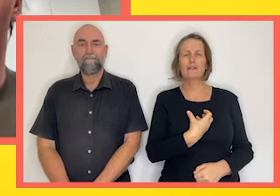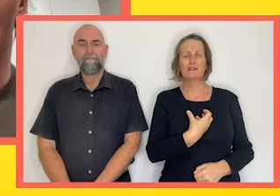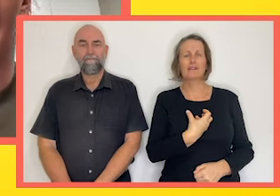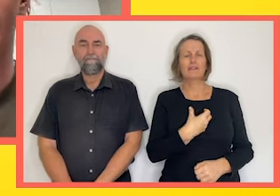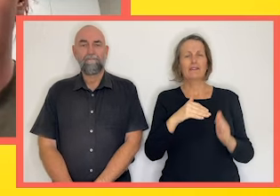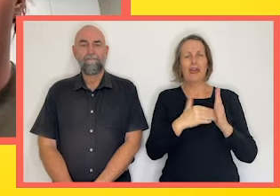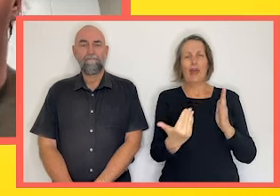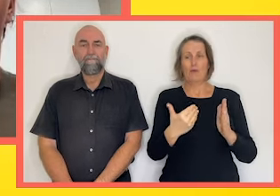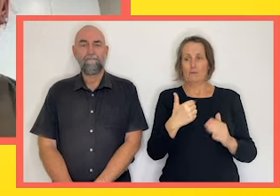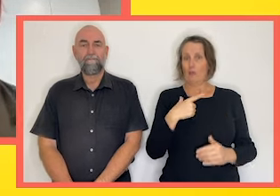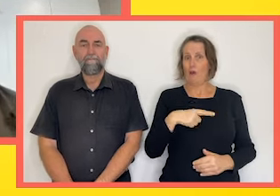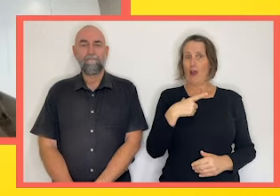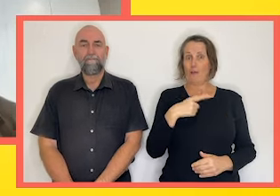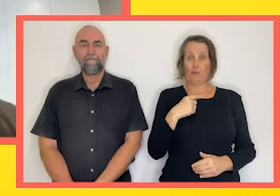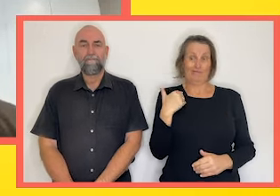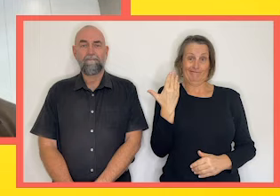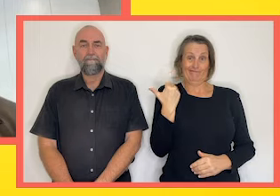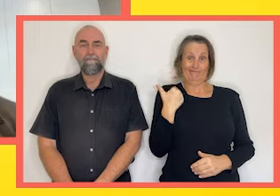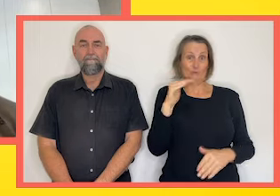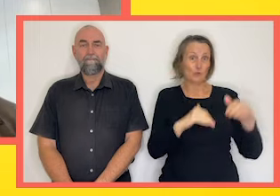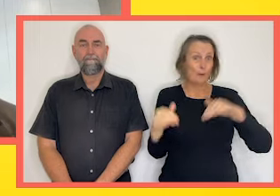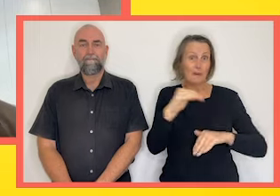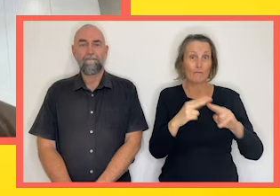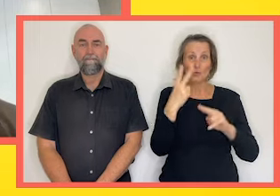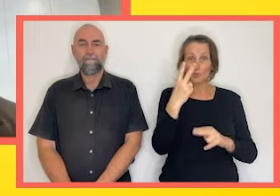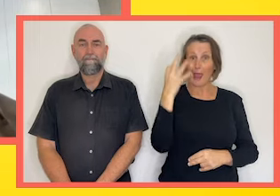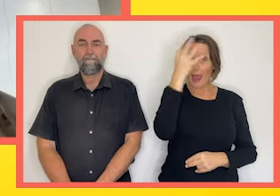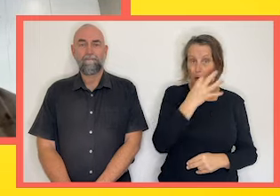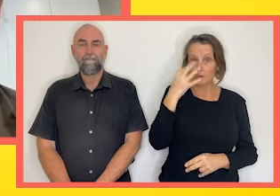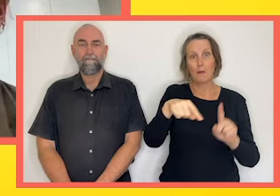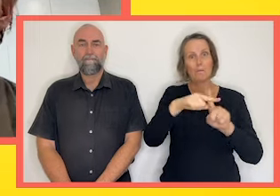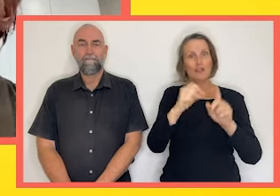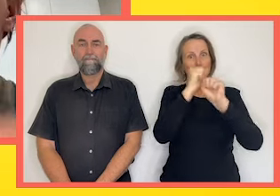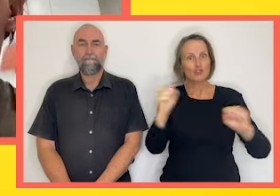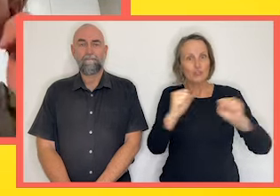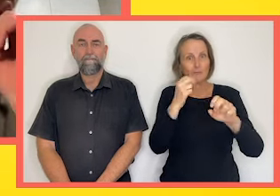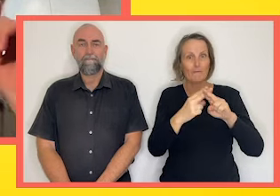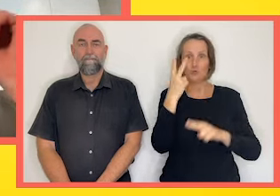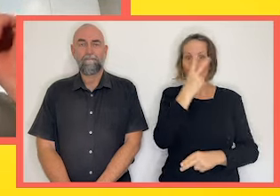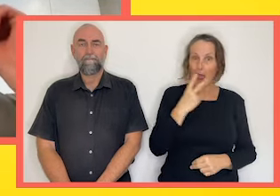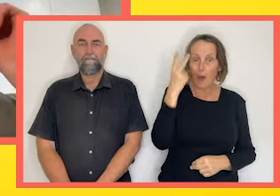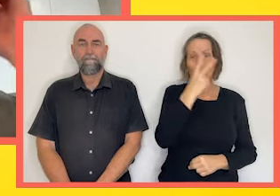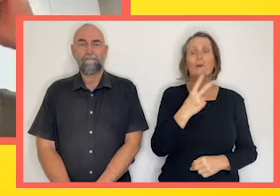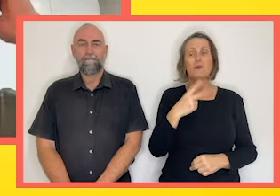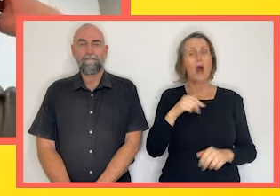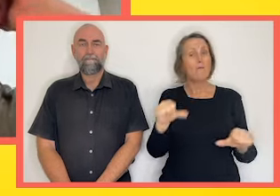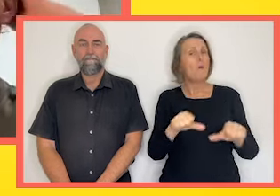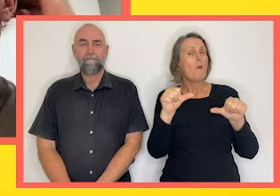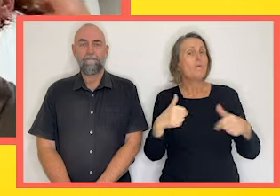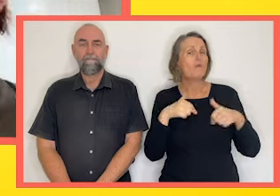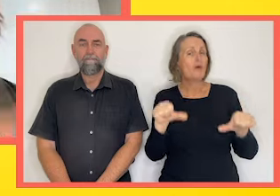recording of this podcast. We've just been in the water for 2 hours and then been in the gym for 2 hours as well. So doing all right.